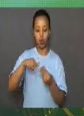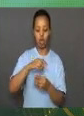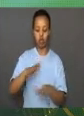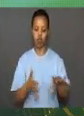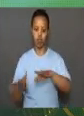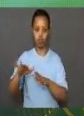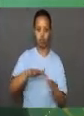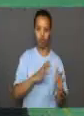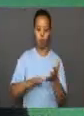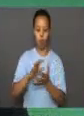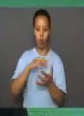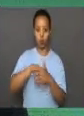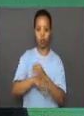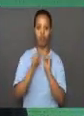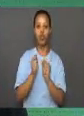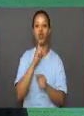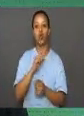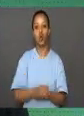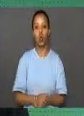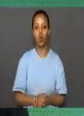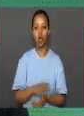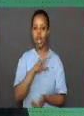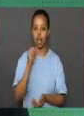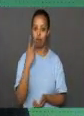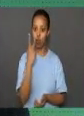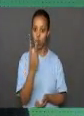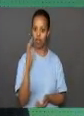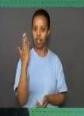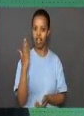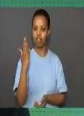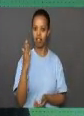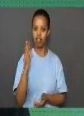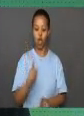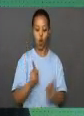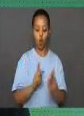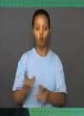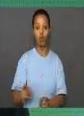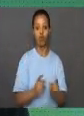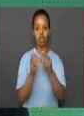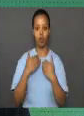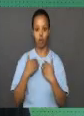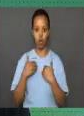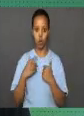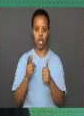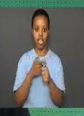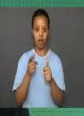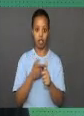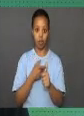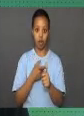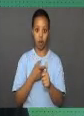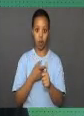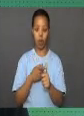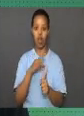the solution. There are two photosystems, 1